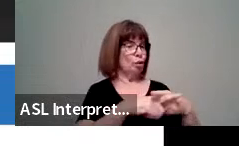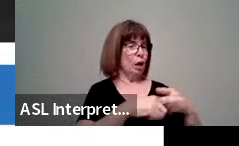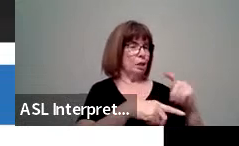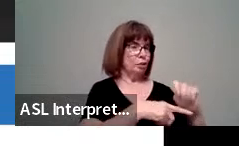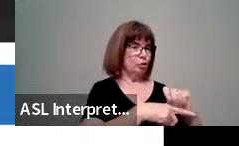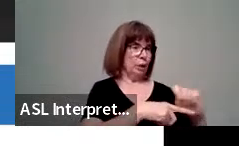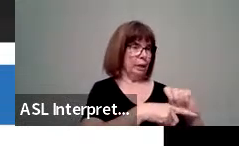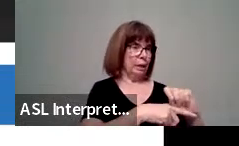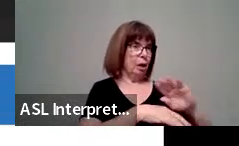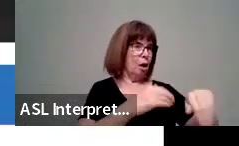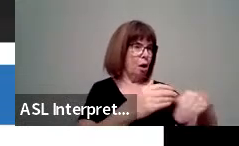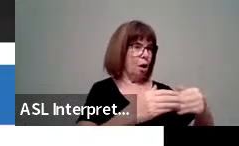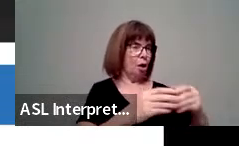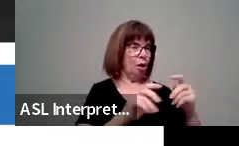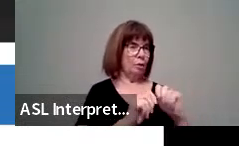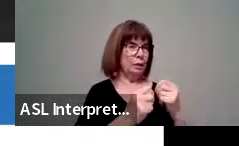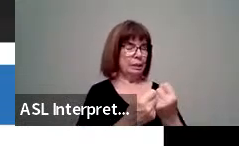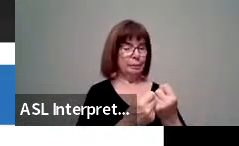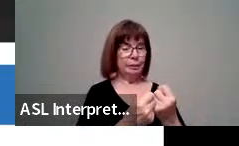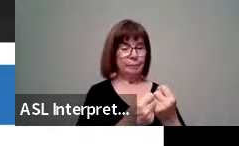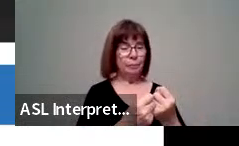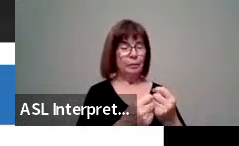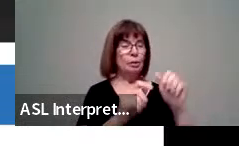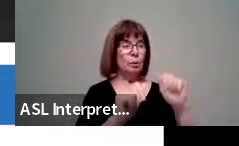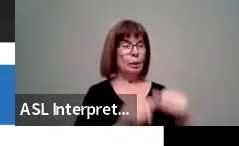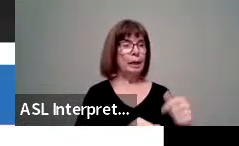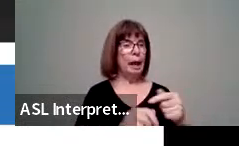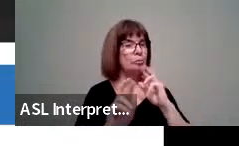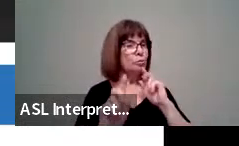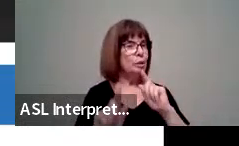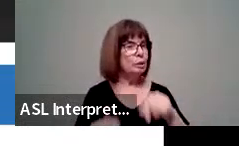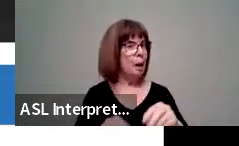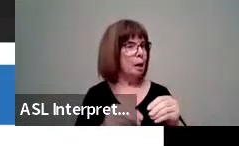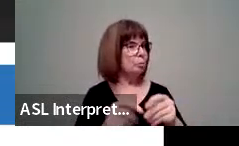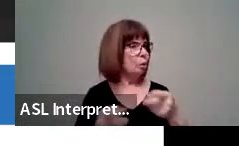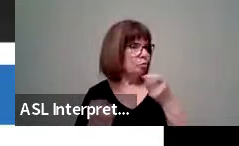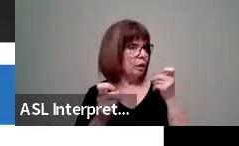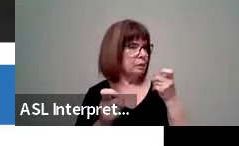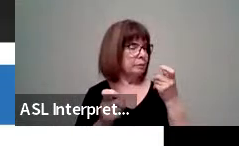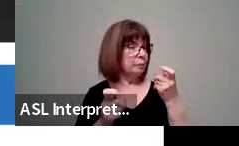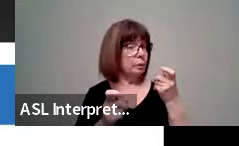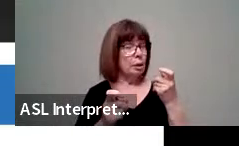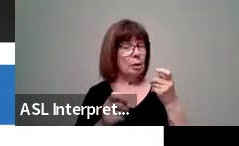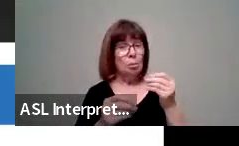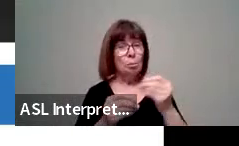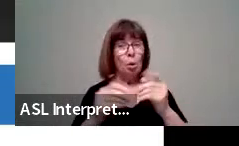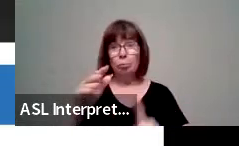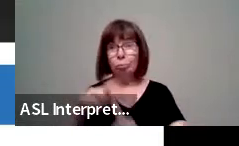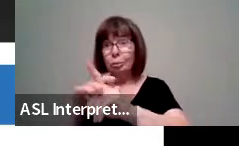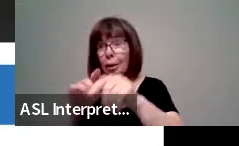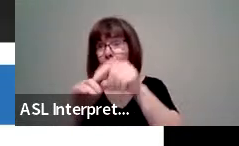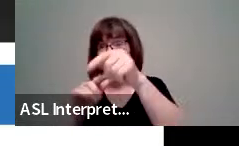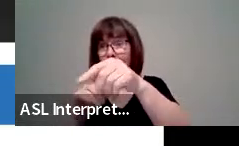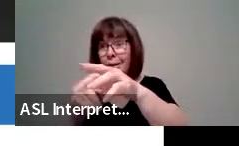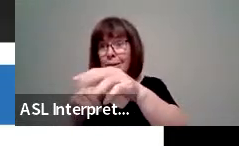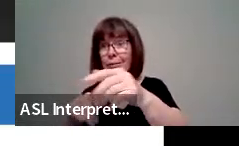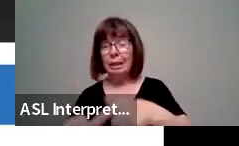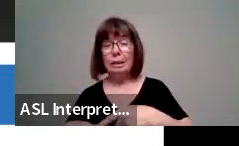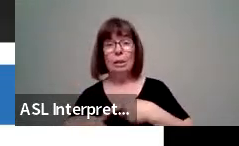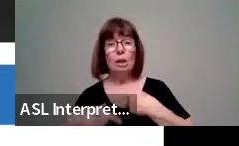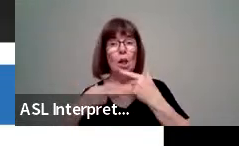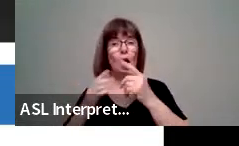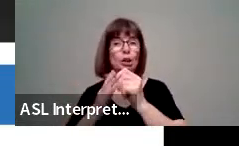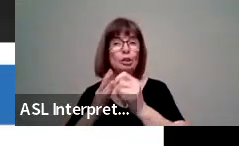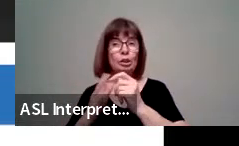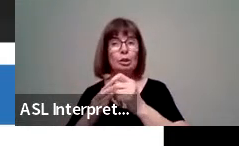teams so that we can respond more rapidly. If there are more outbreaks in long-term care facilities